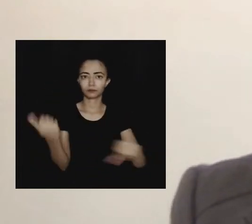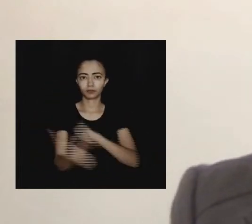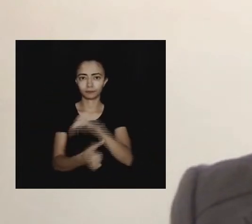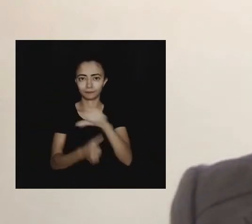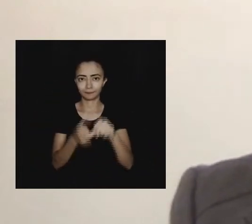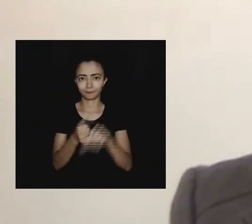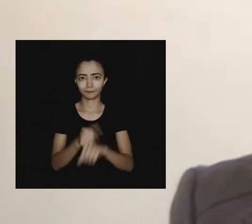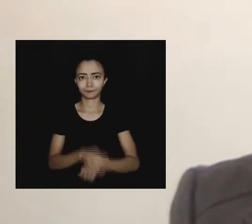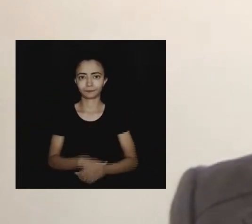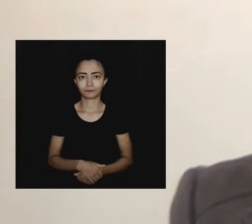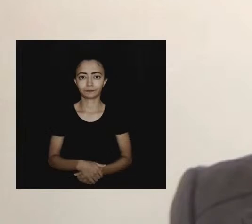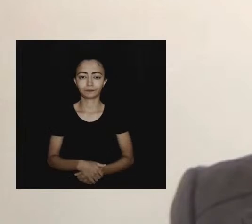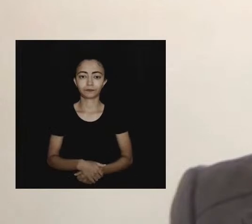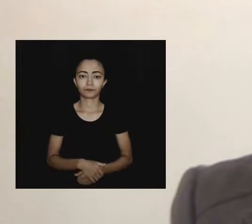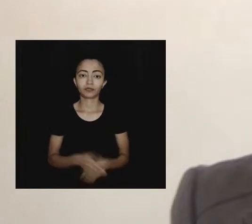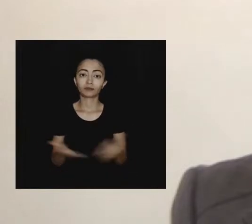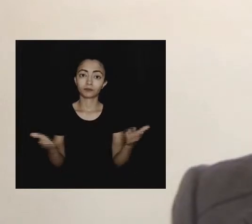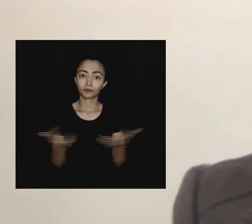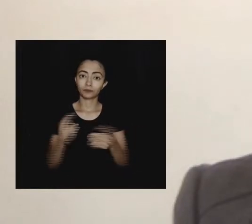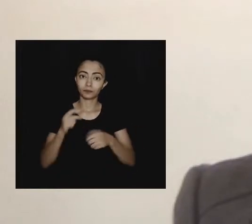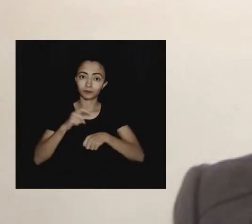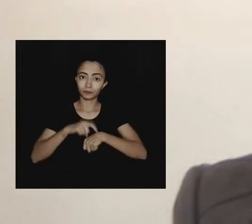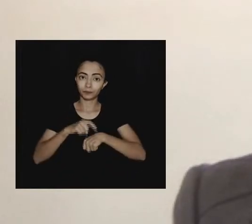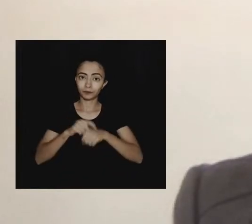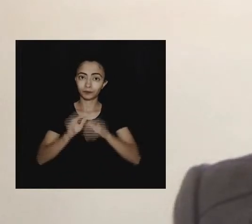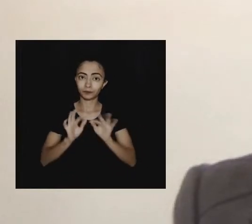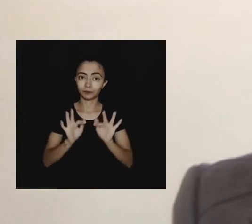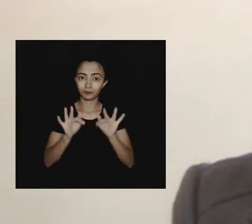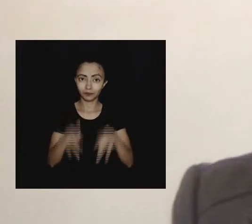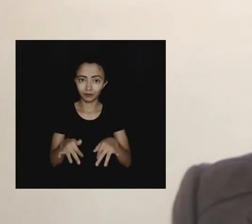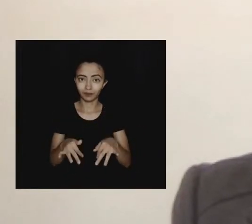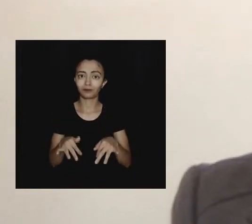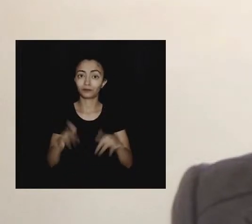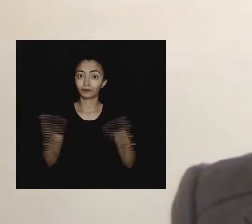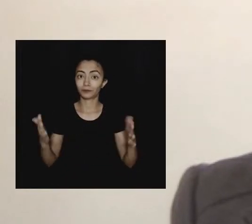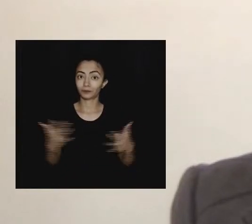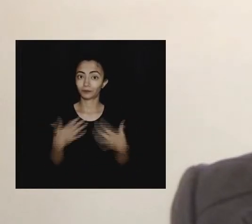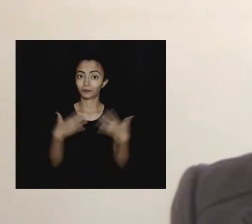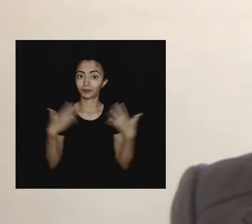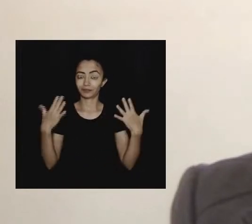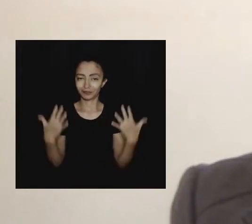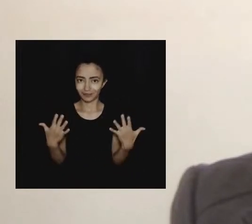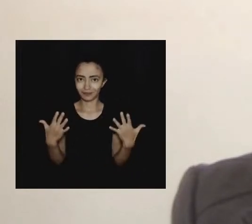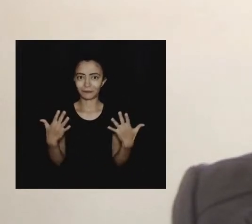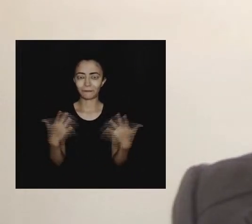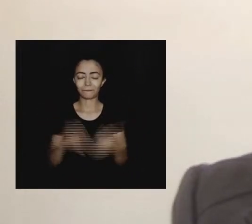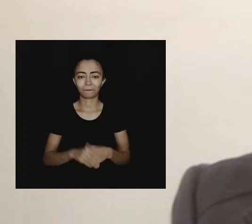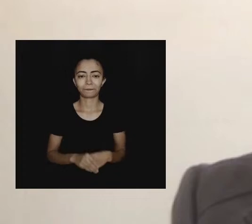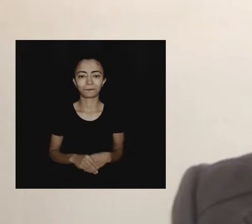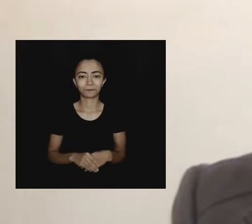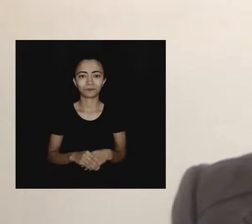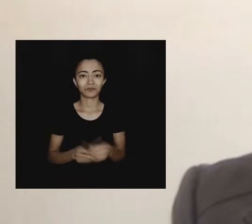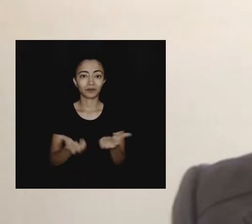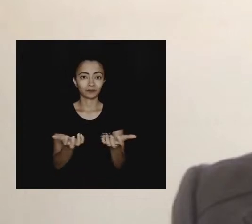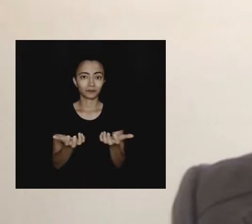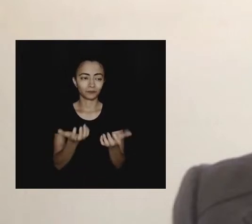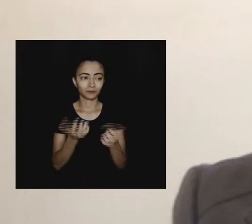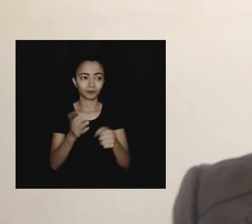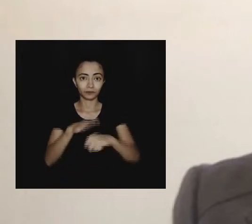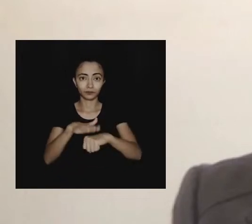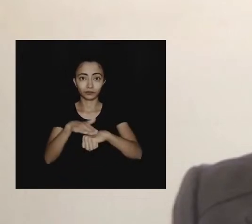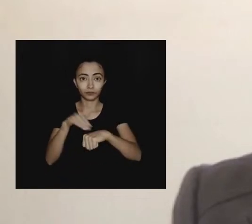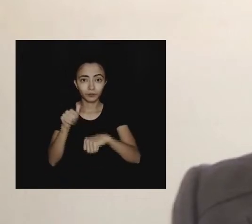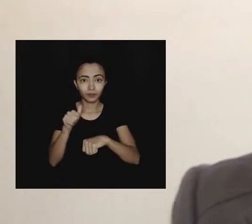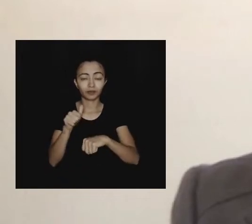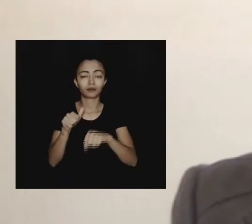difference. So now we have a final surprise moment in our webinar. And I'd like